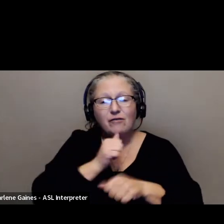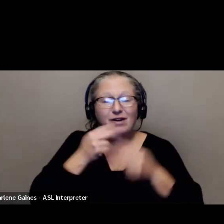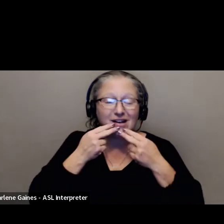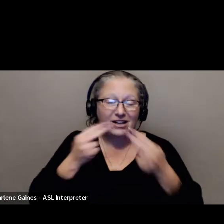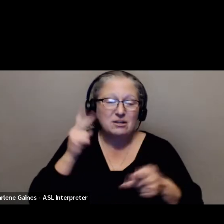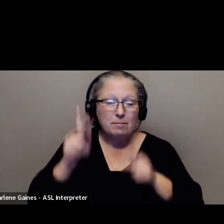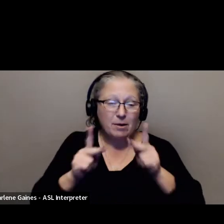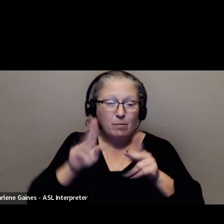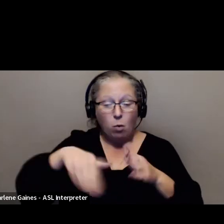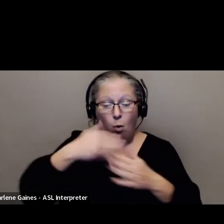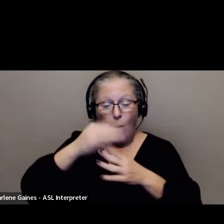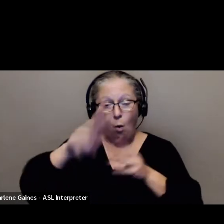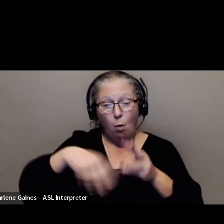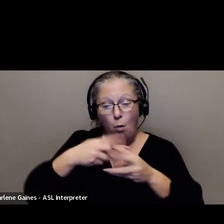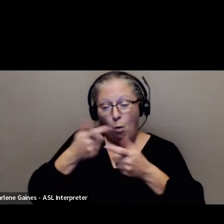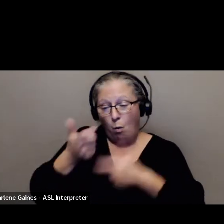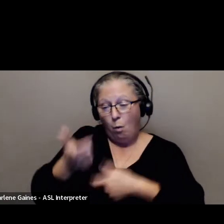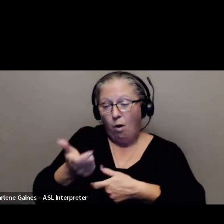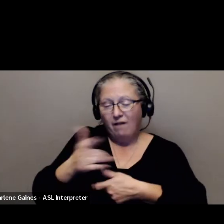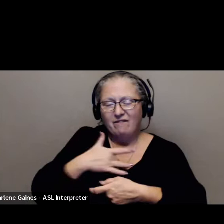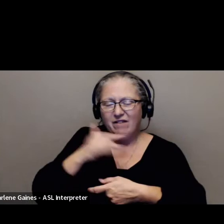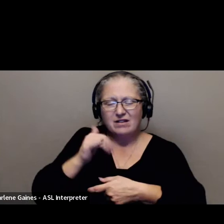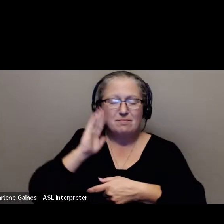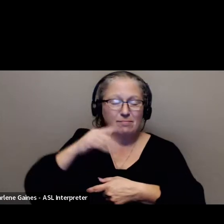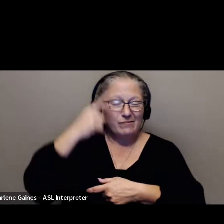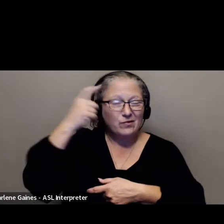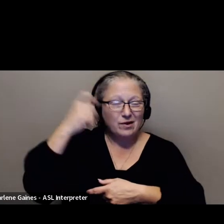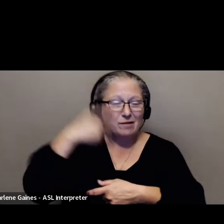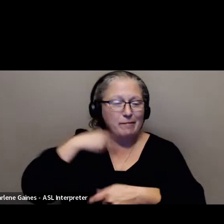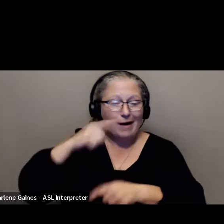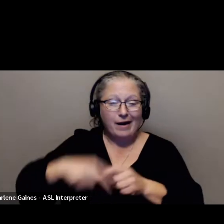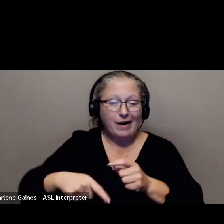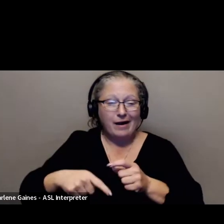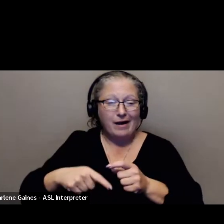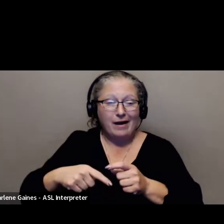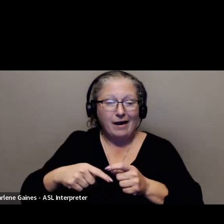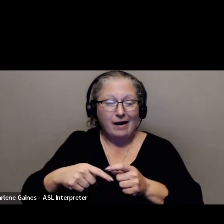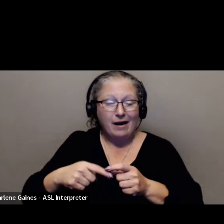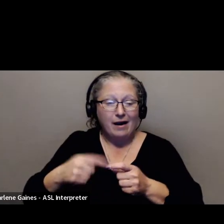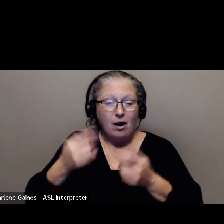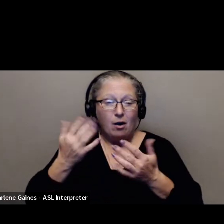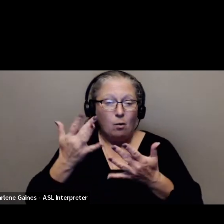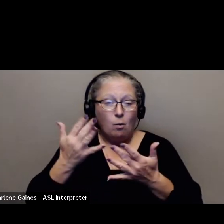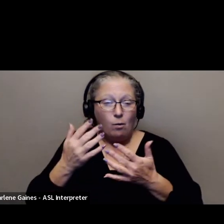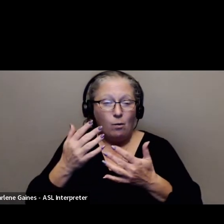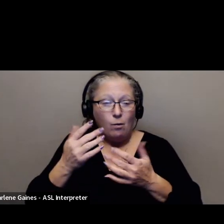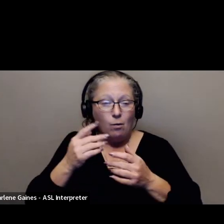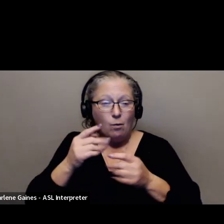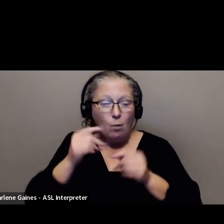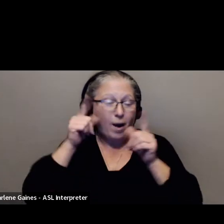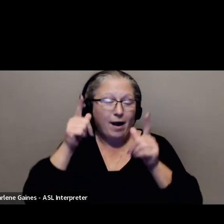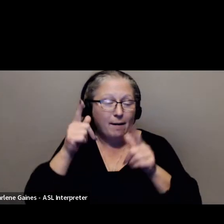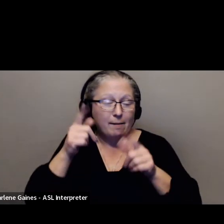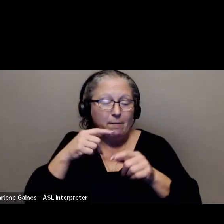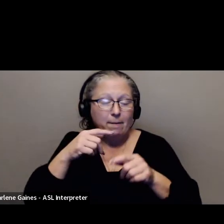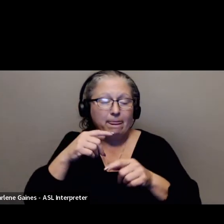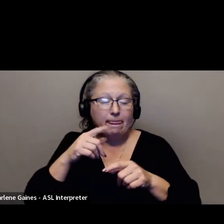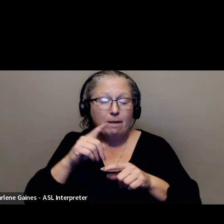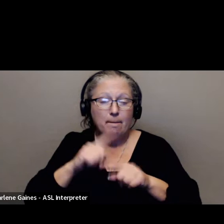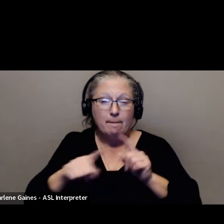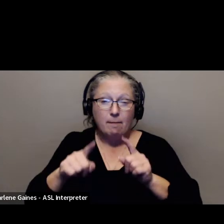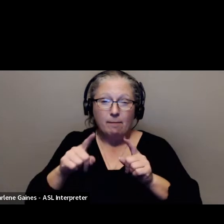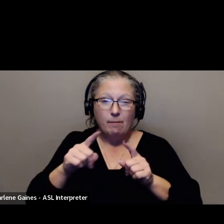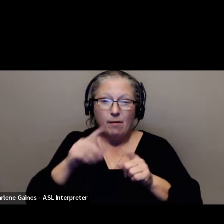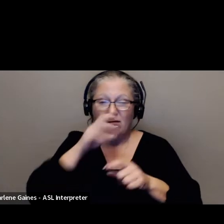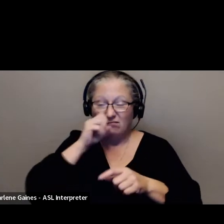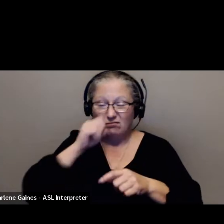whole world watches feels like a nightmare that I cannot wake up from. As a physician, the complete disregard for human